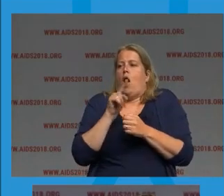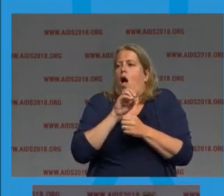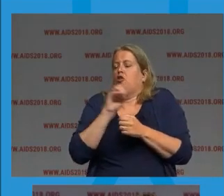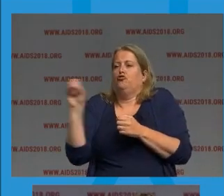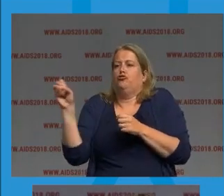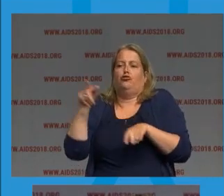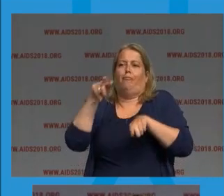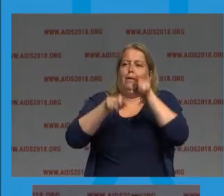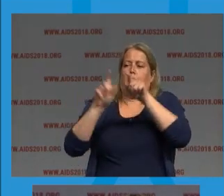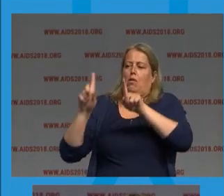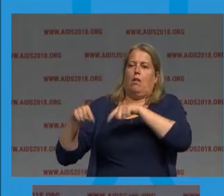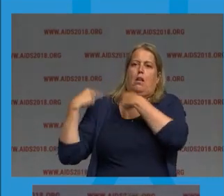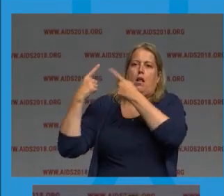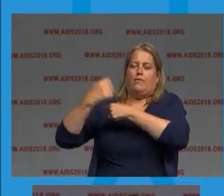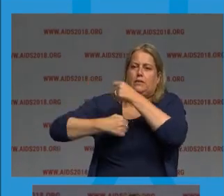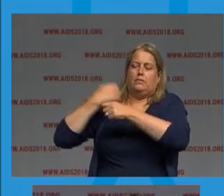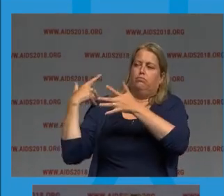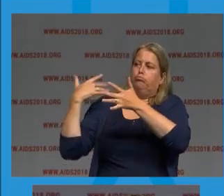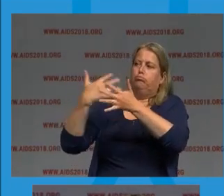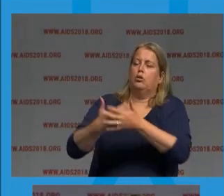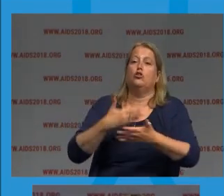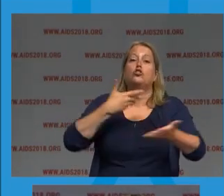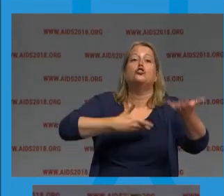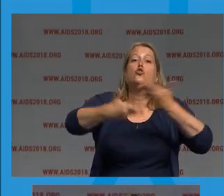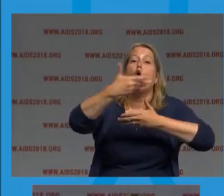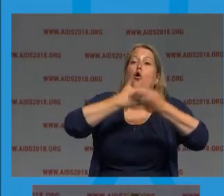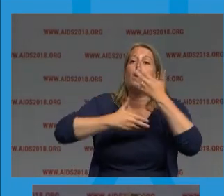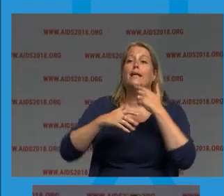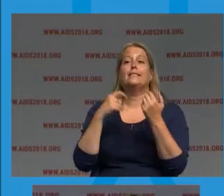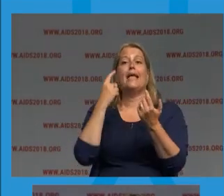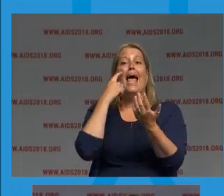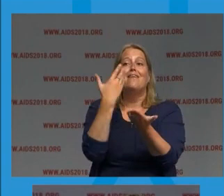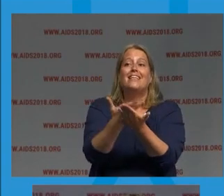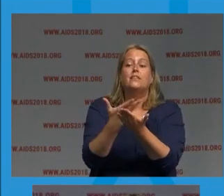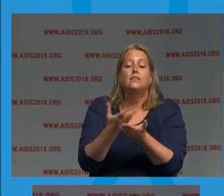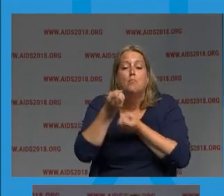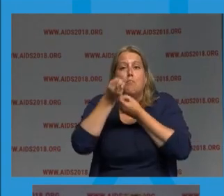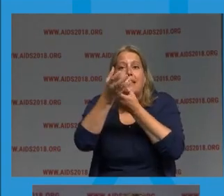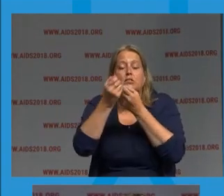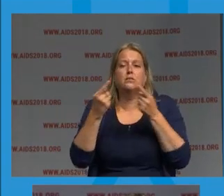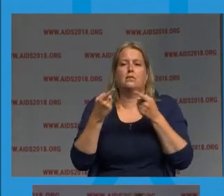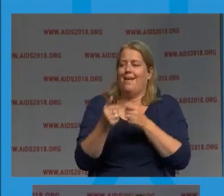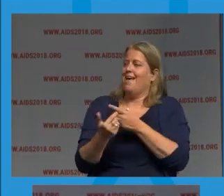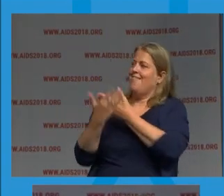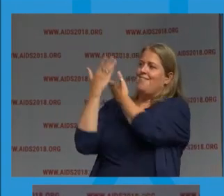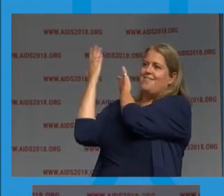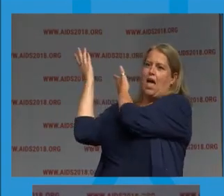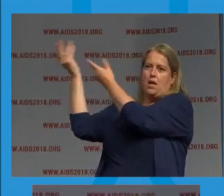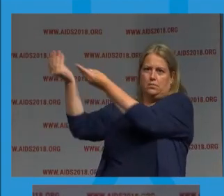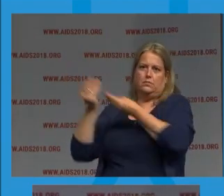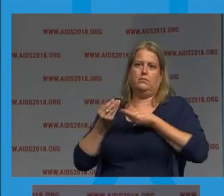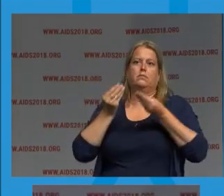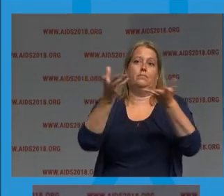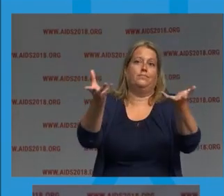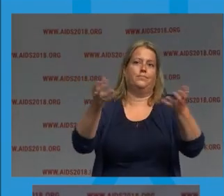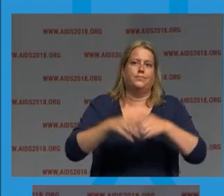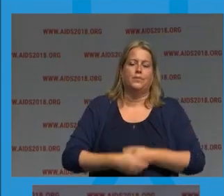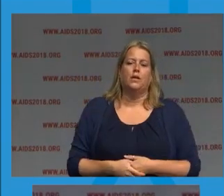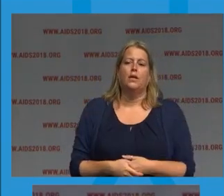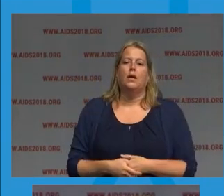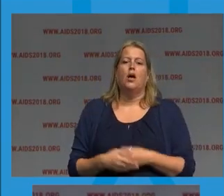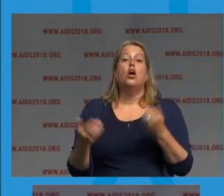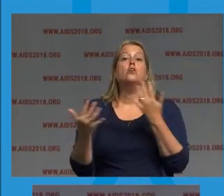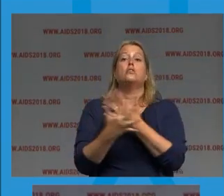the years, and the stories and the messages and the evidence that I'm going to present are really theirs and ones that they've shared with me. Some of the